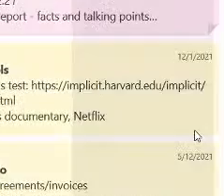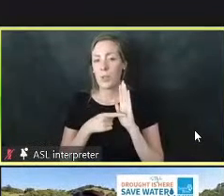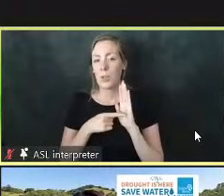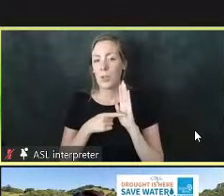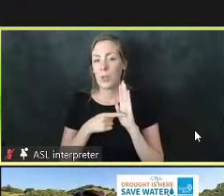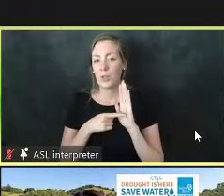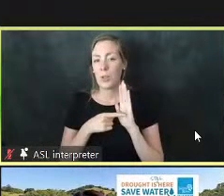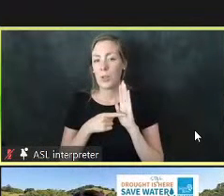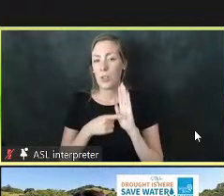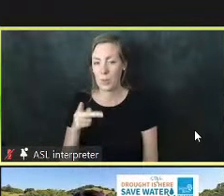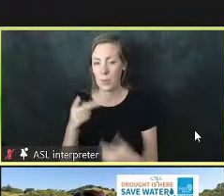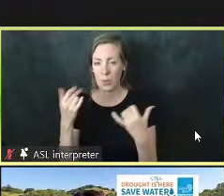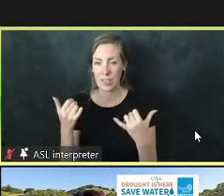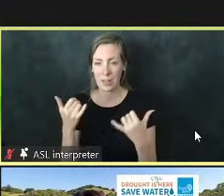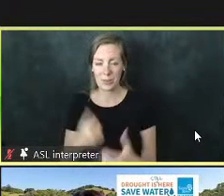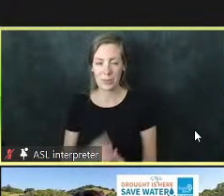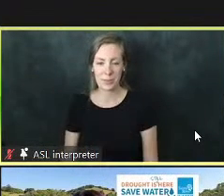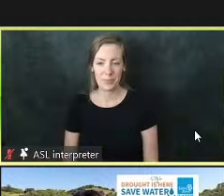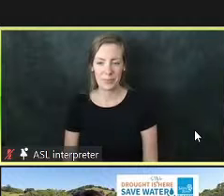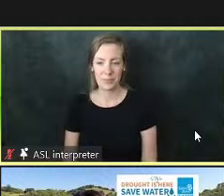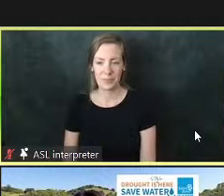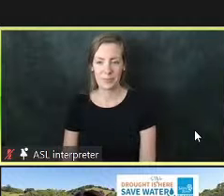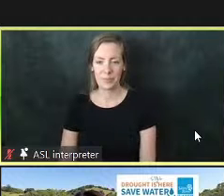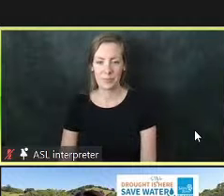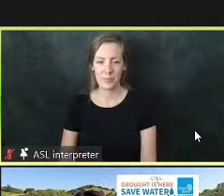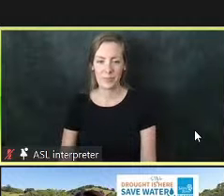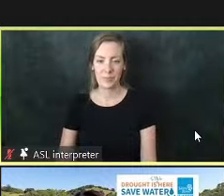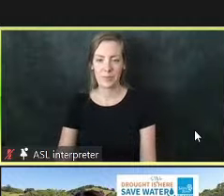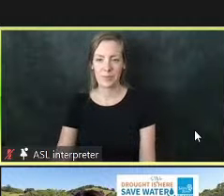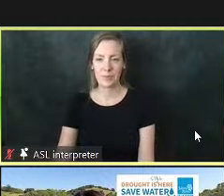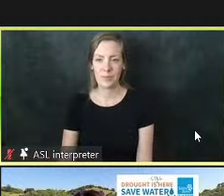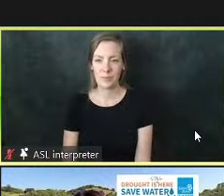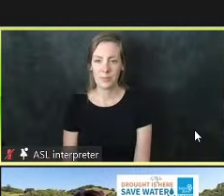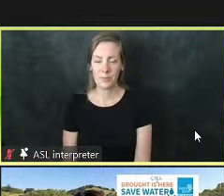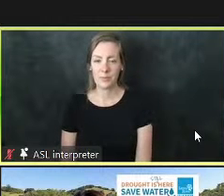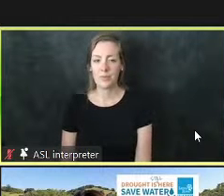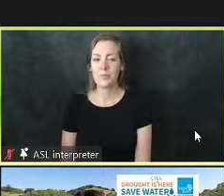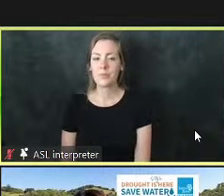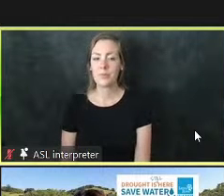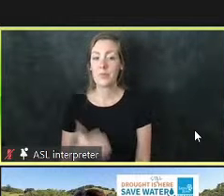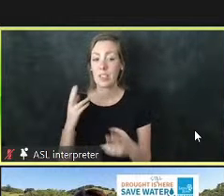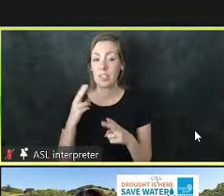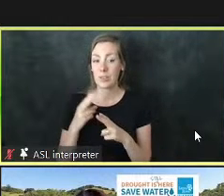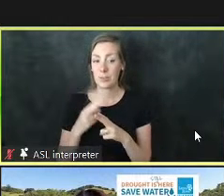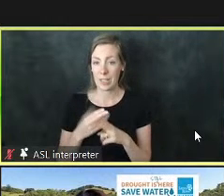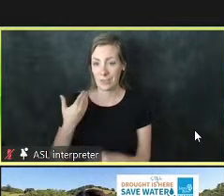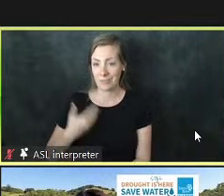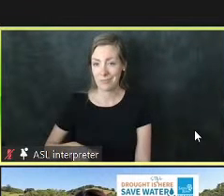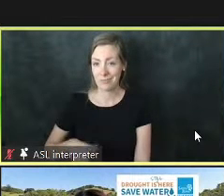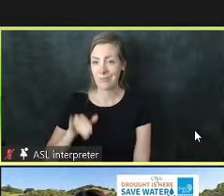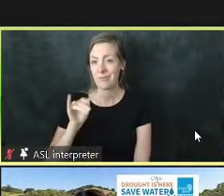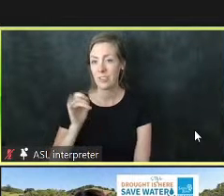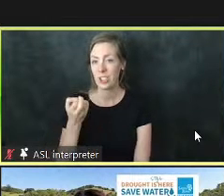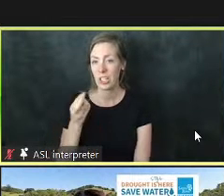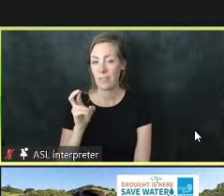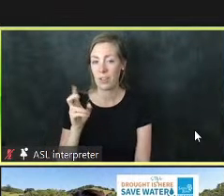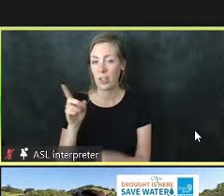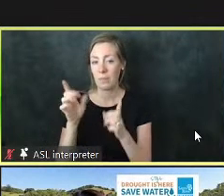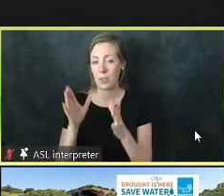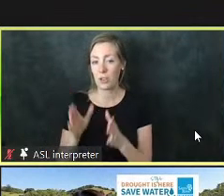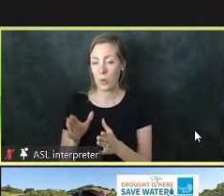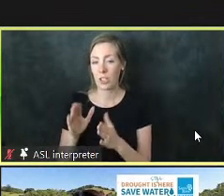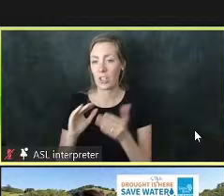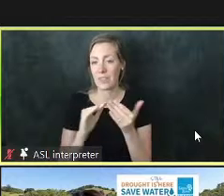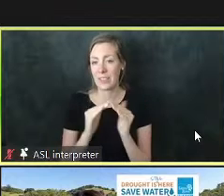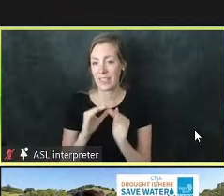PowerPoint. pegar mi, Great, thank you so much. gracias. As was mentioned, my name is Jennifer Como Burke, and I'm saben, the Director of the City of